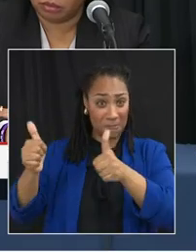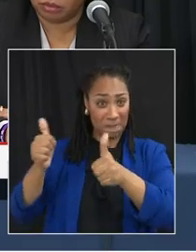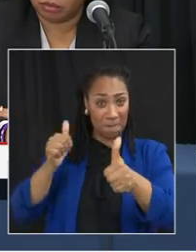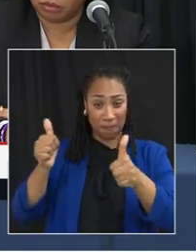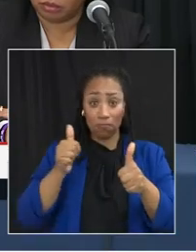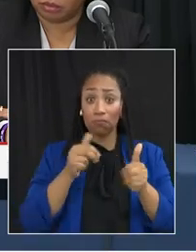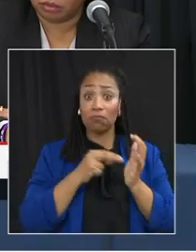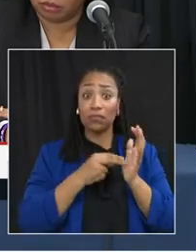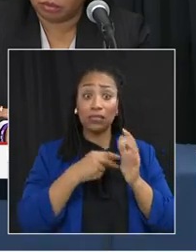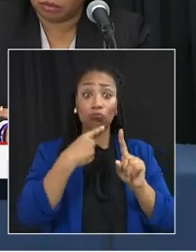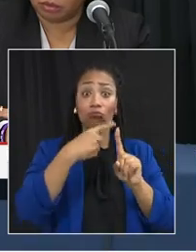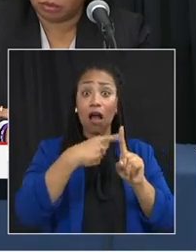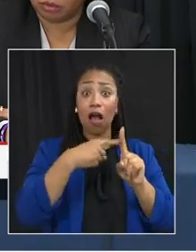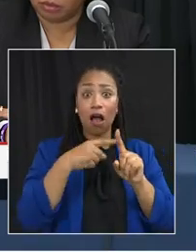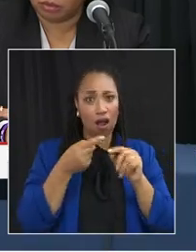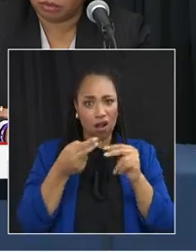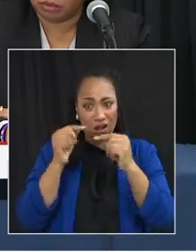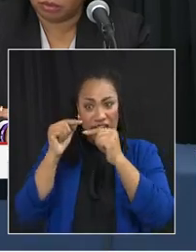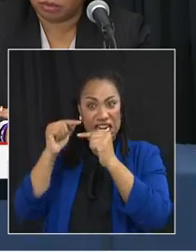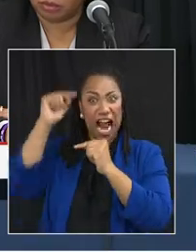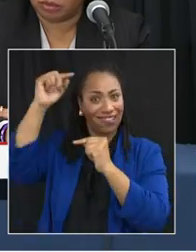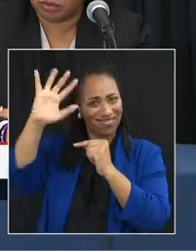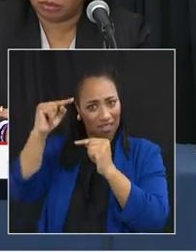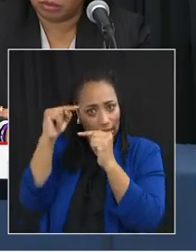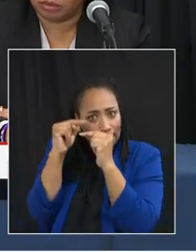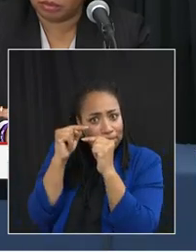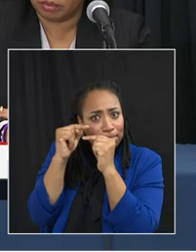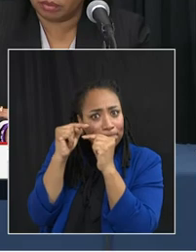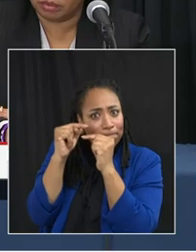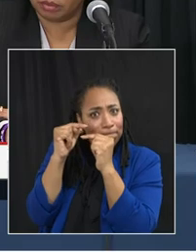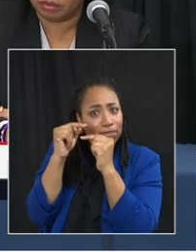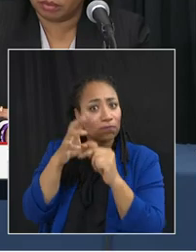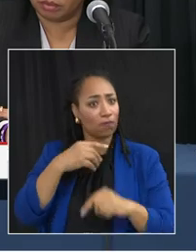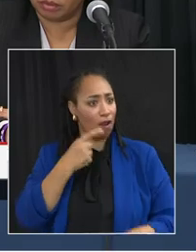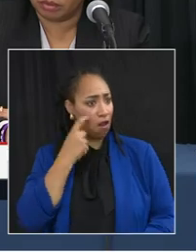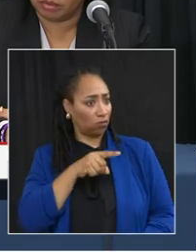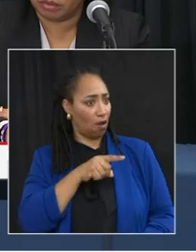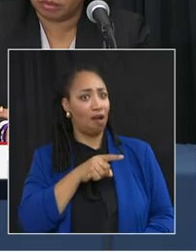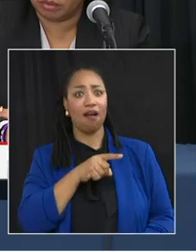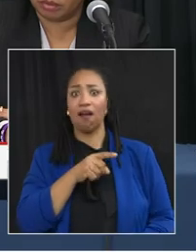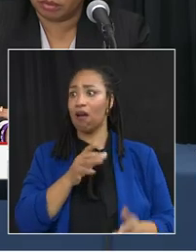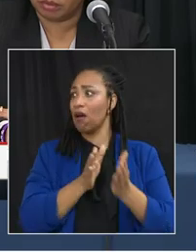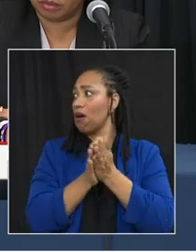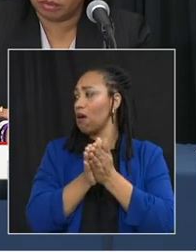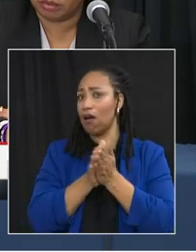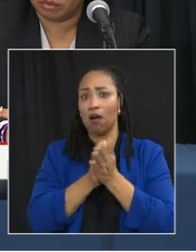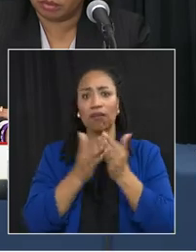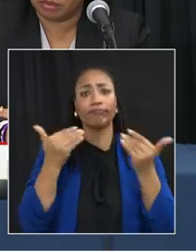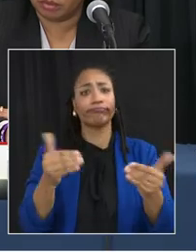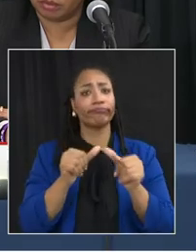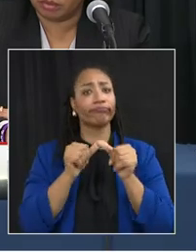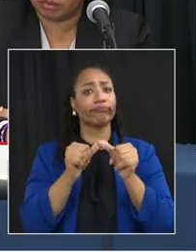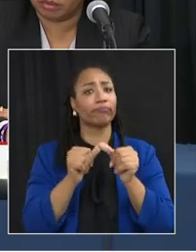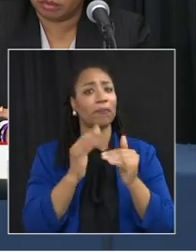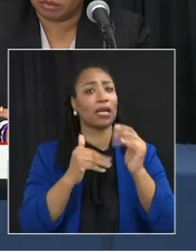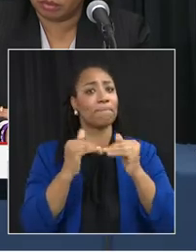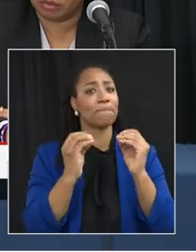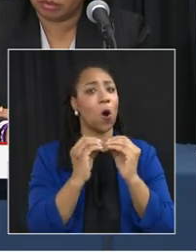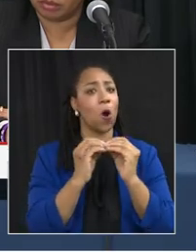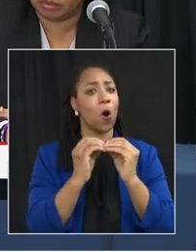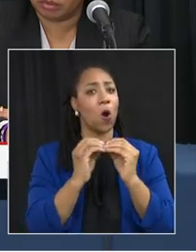have to keep doing that. Similarly, with HPAP, we've spent, and Jenny, you will remind